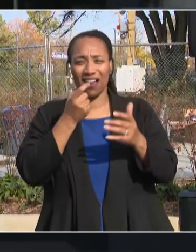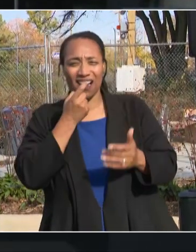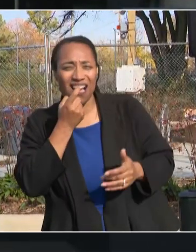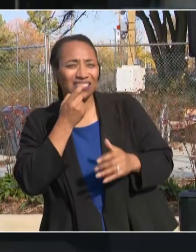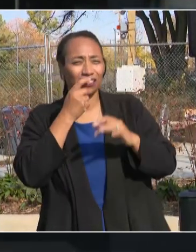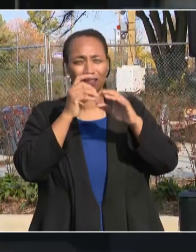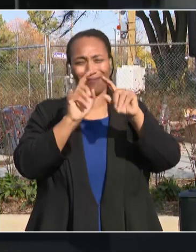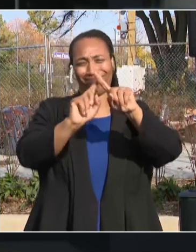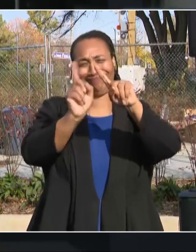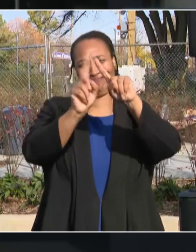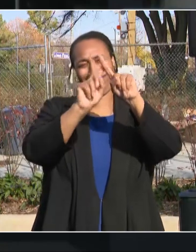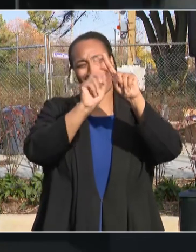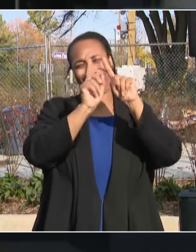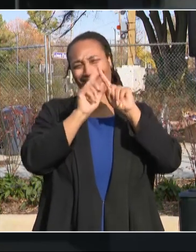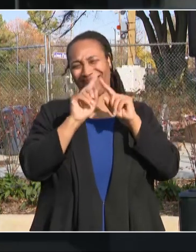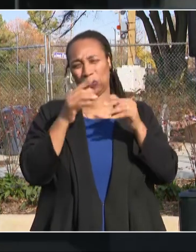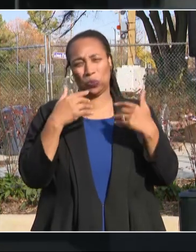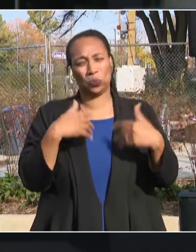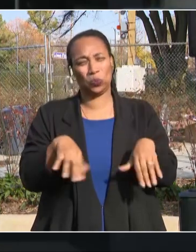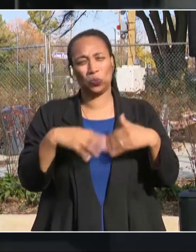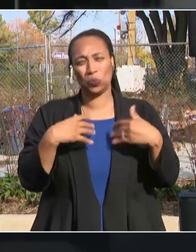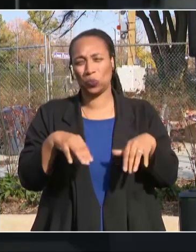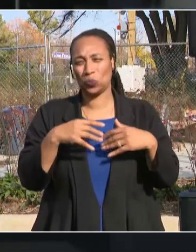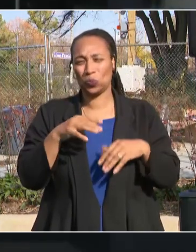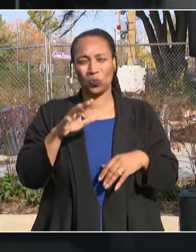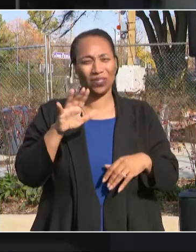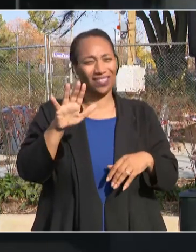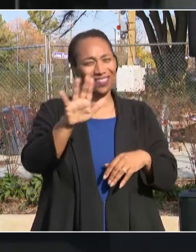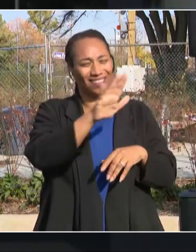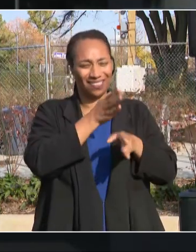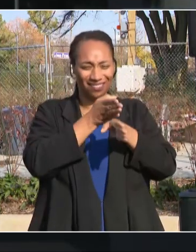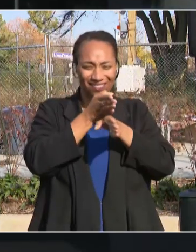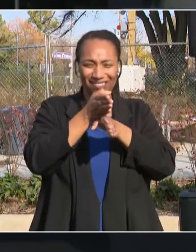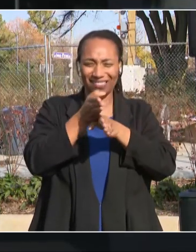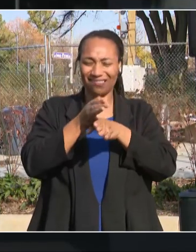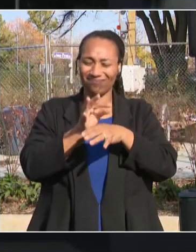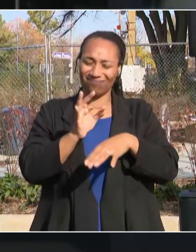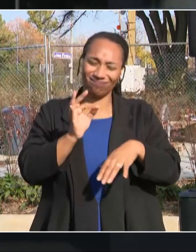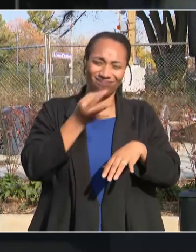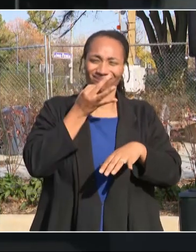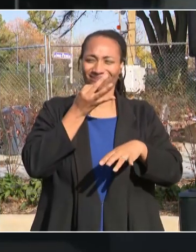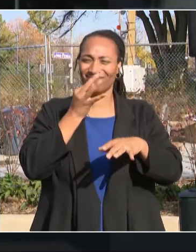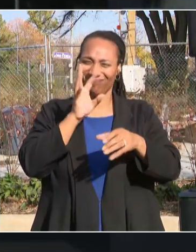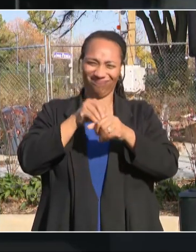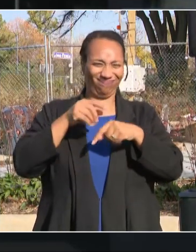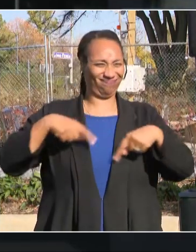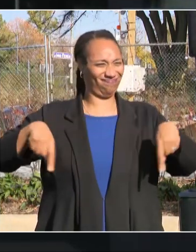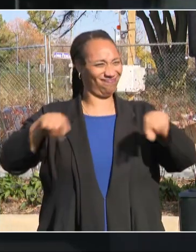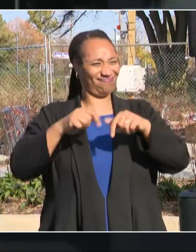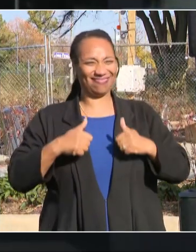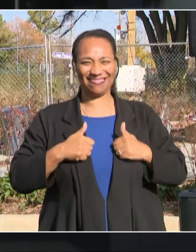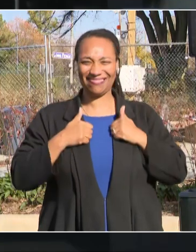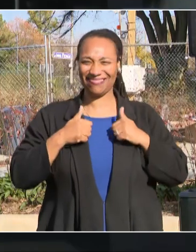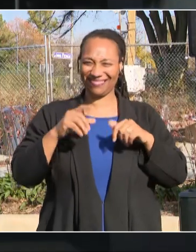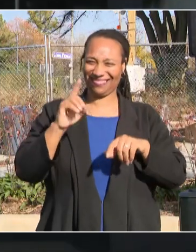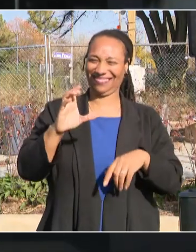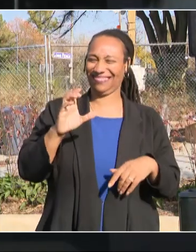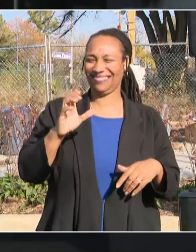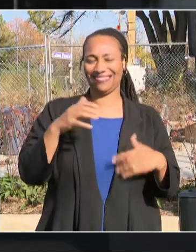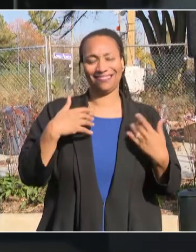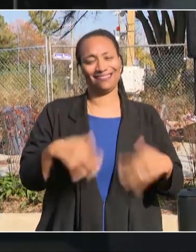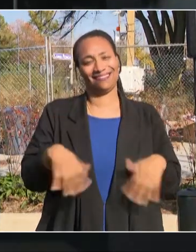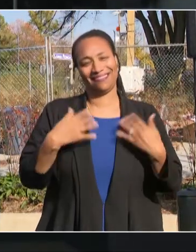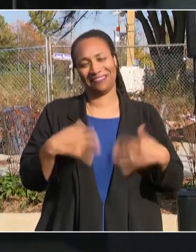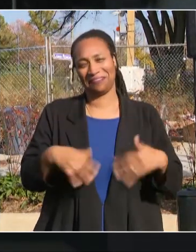whose expertise and dedication have brought life to these two incredible buildings. To the Berry Farm POA